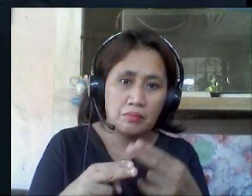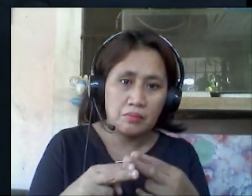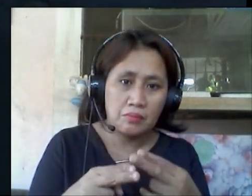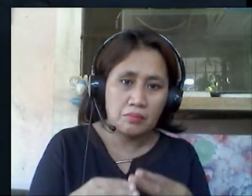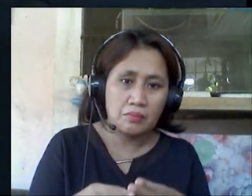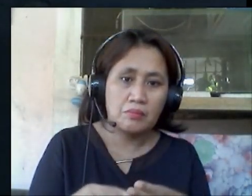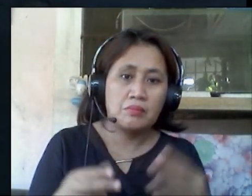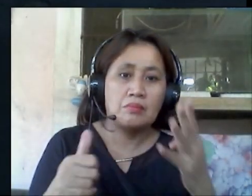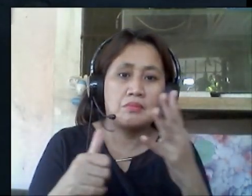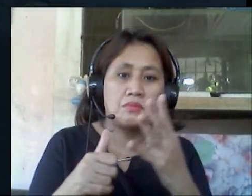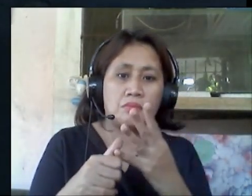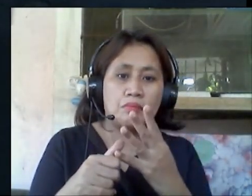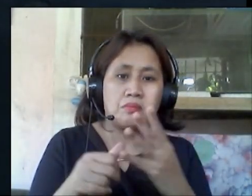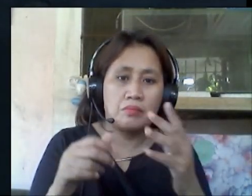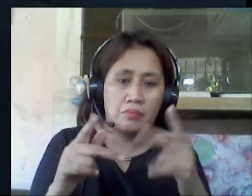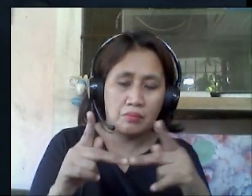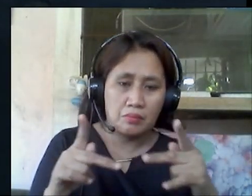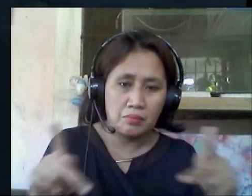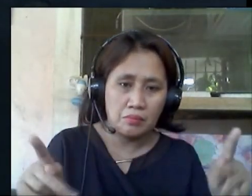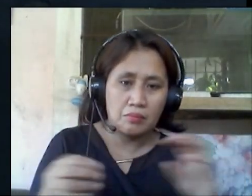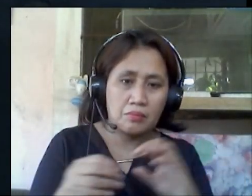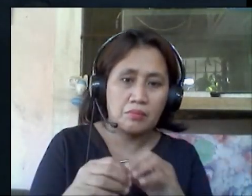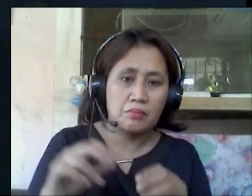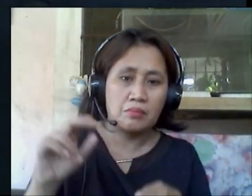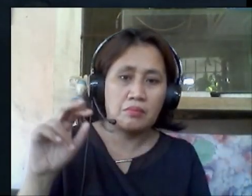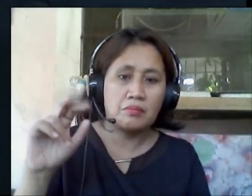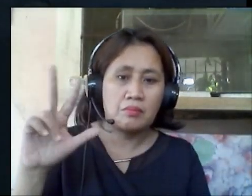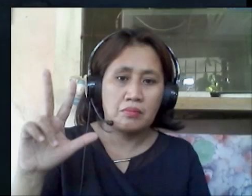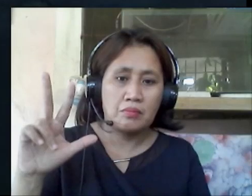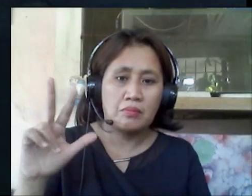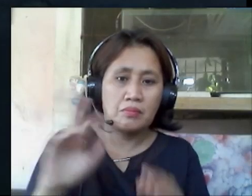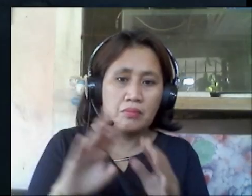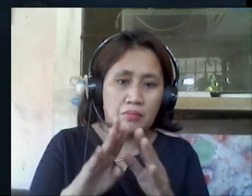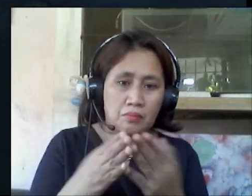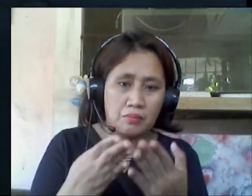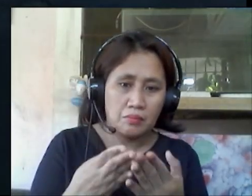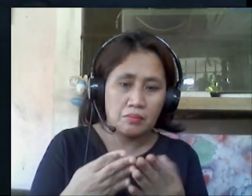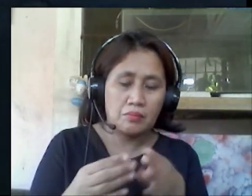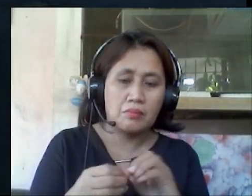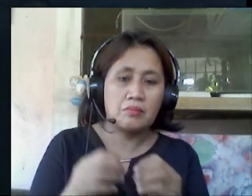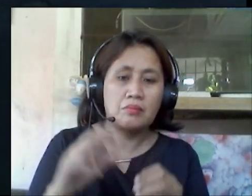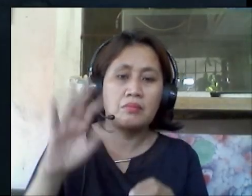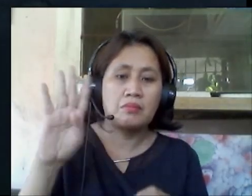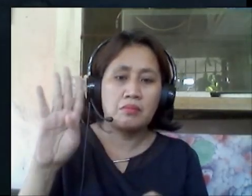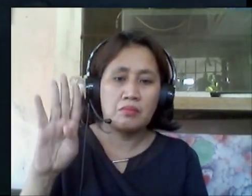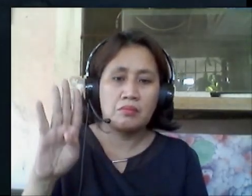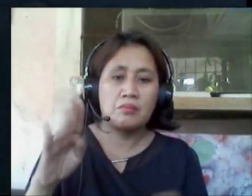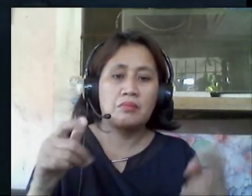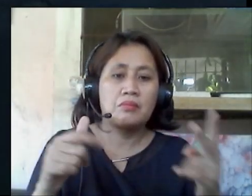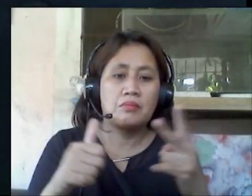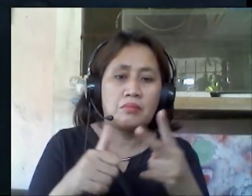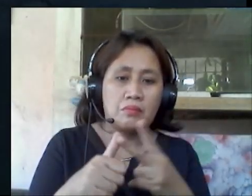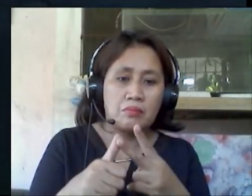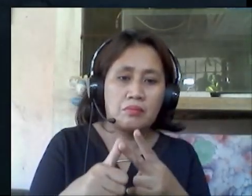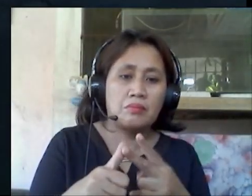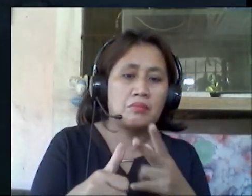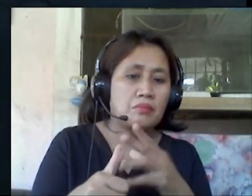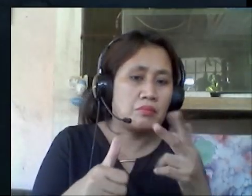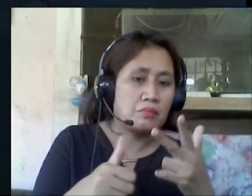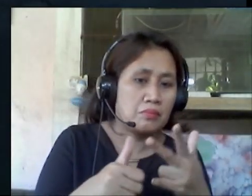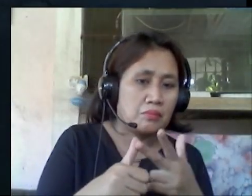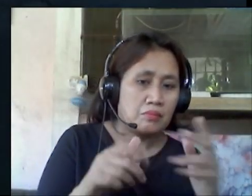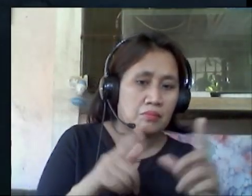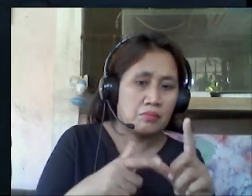fourth paragraph. Number 3, book. Number 4, second and third lines. And number